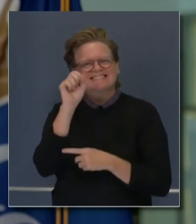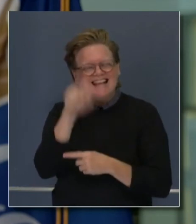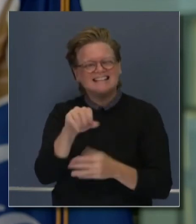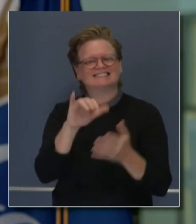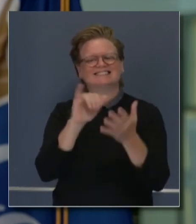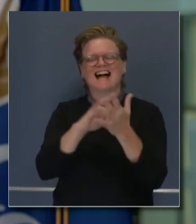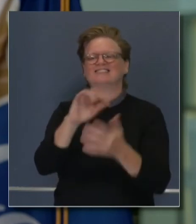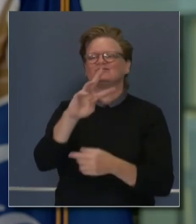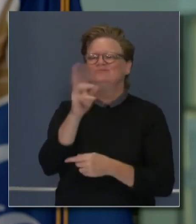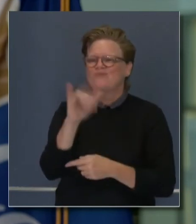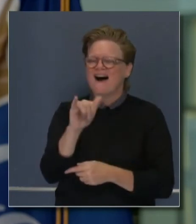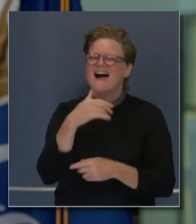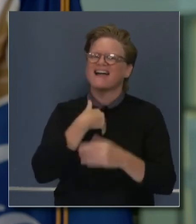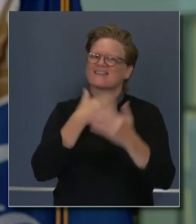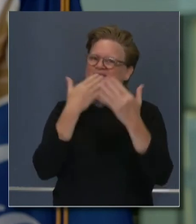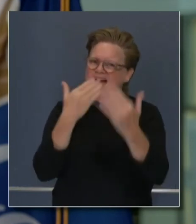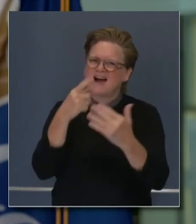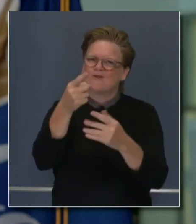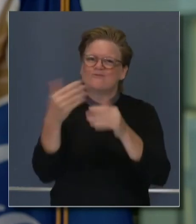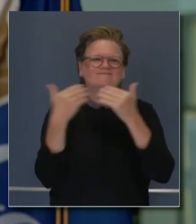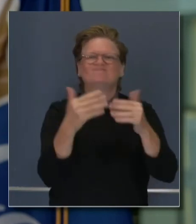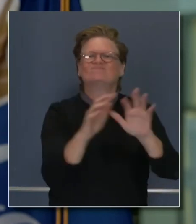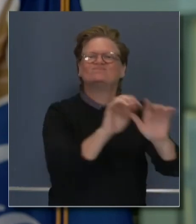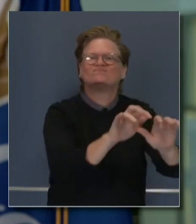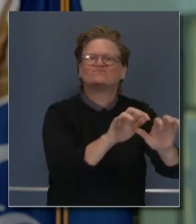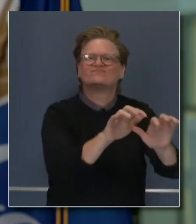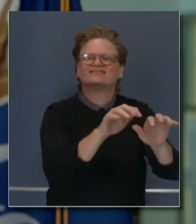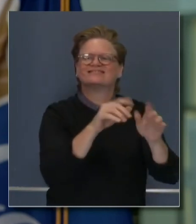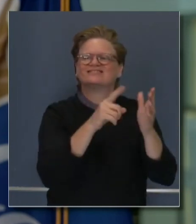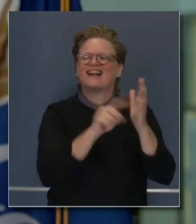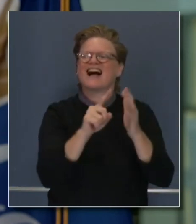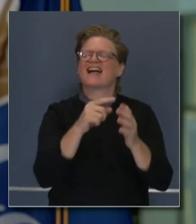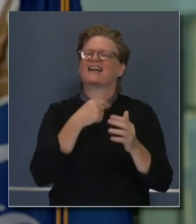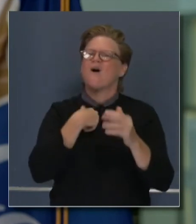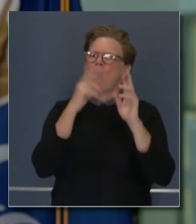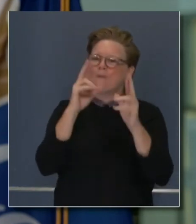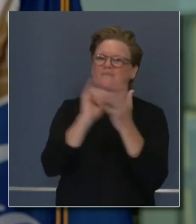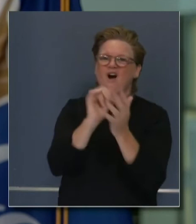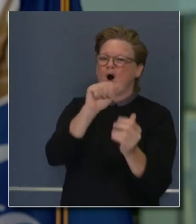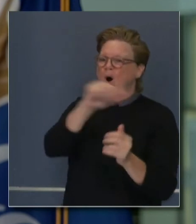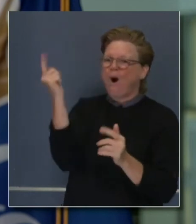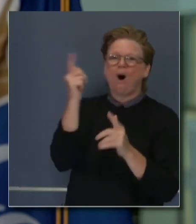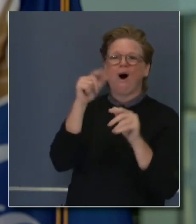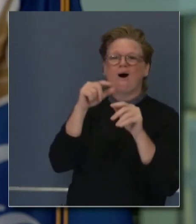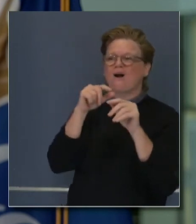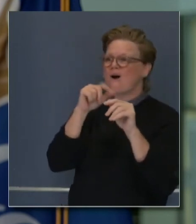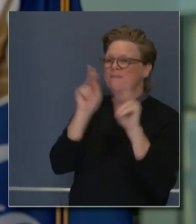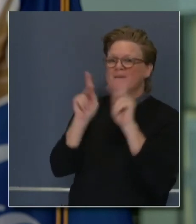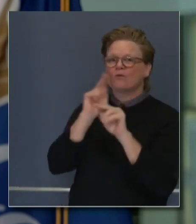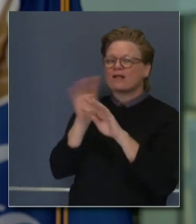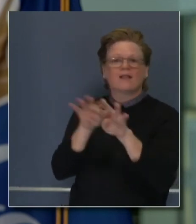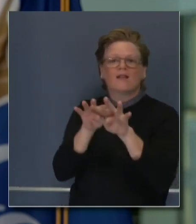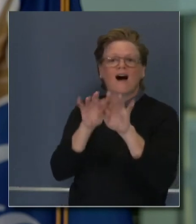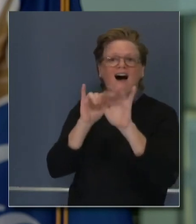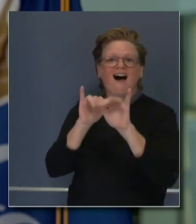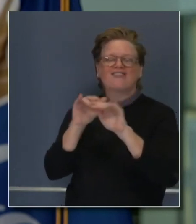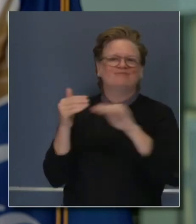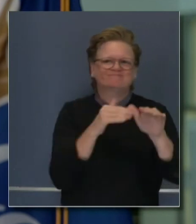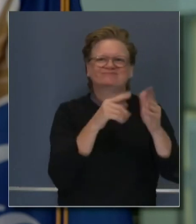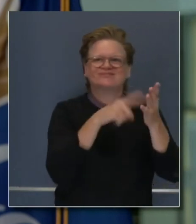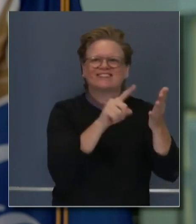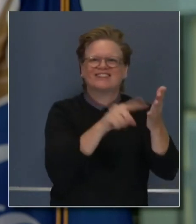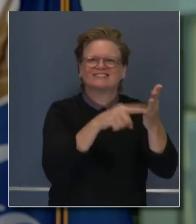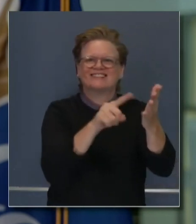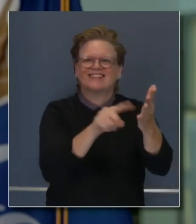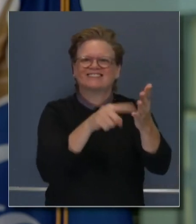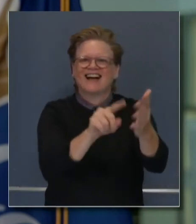the covid19.ca.gov website, take a look where your county stands, where the industries within that county, how